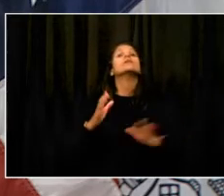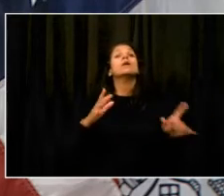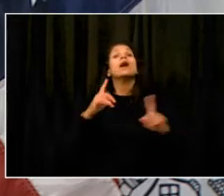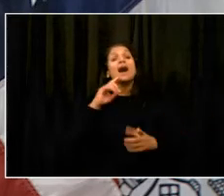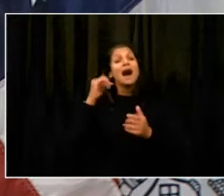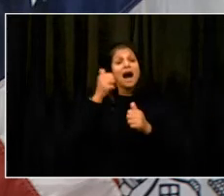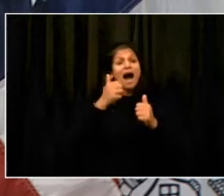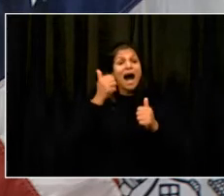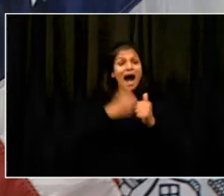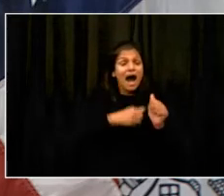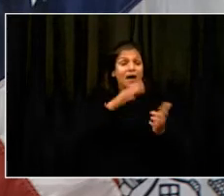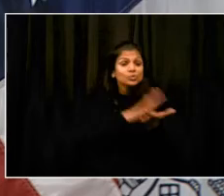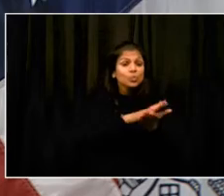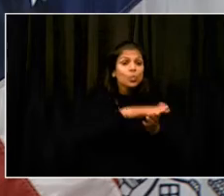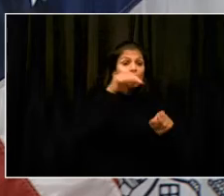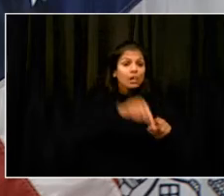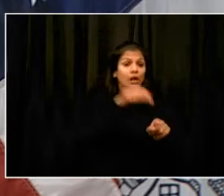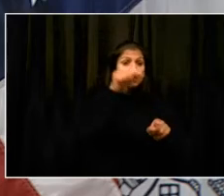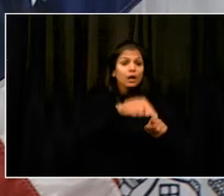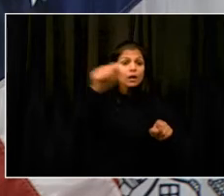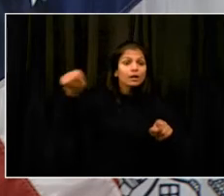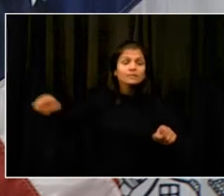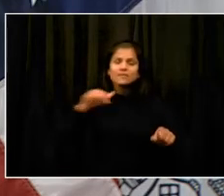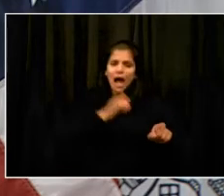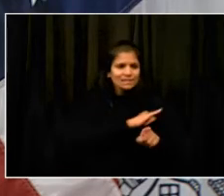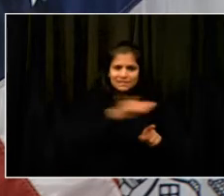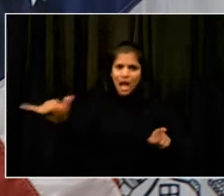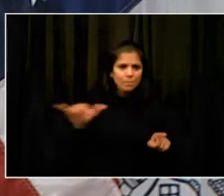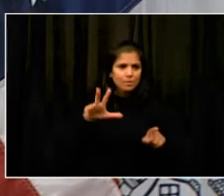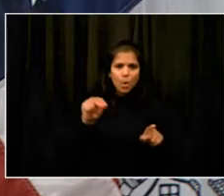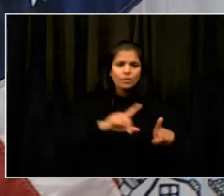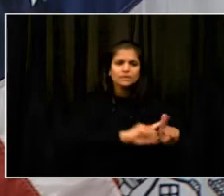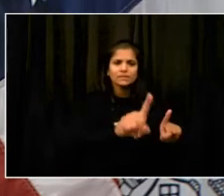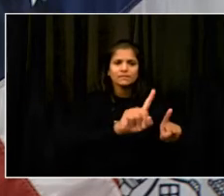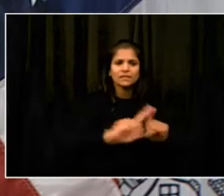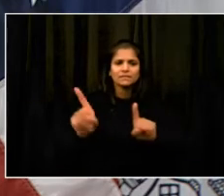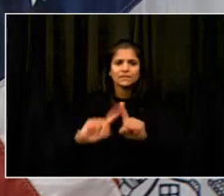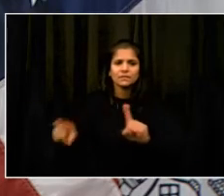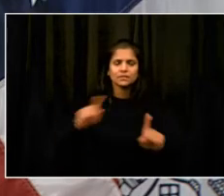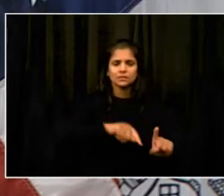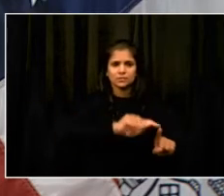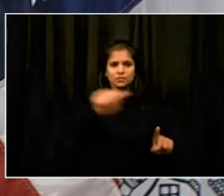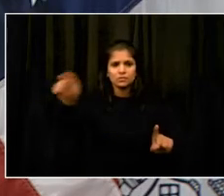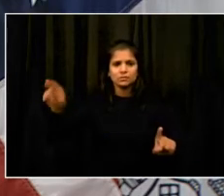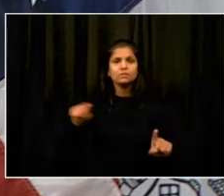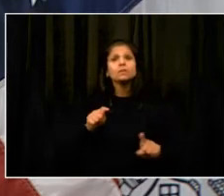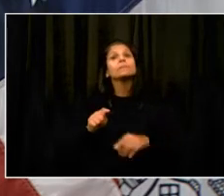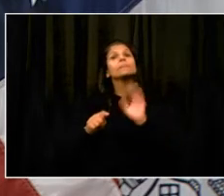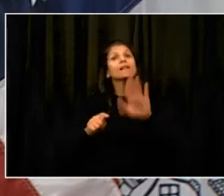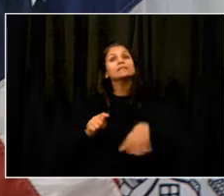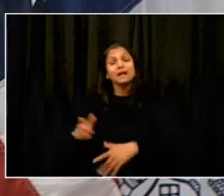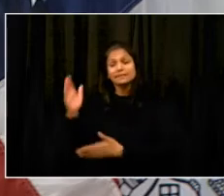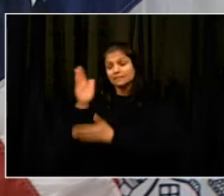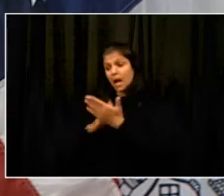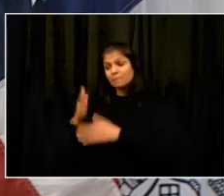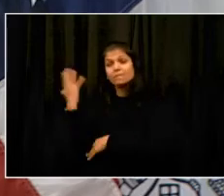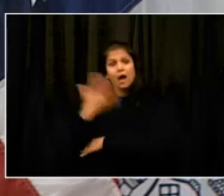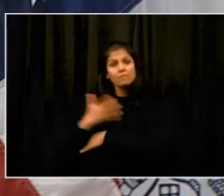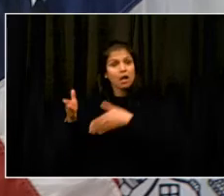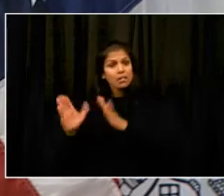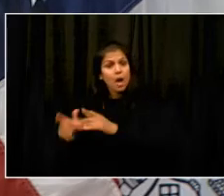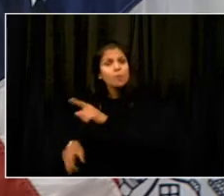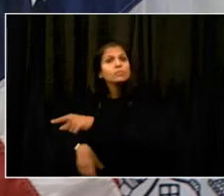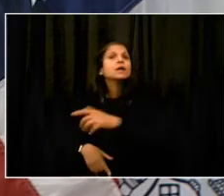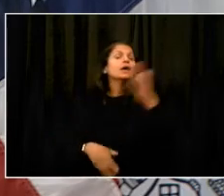school system. But each school system had a different reality of how many parents chose in-person learning, blended learning